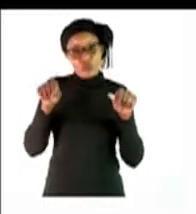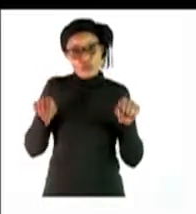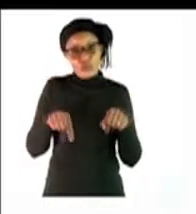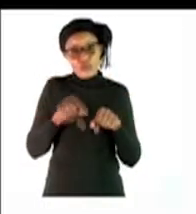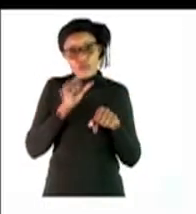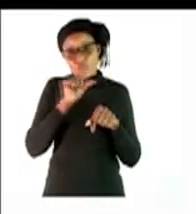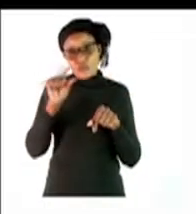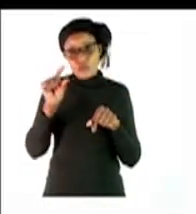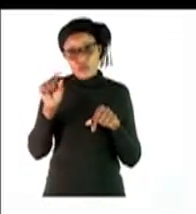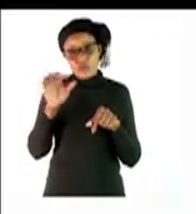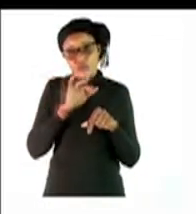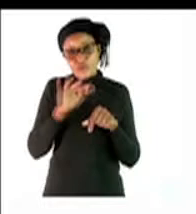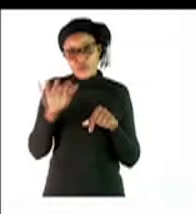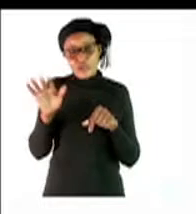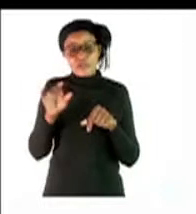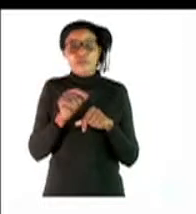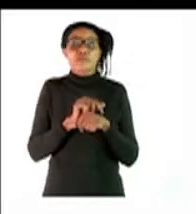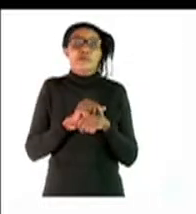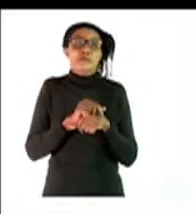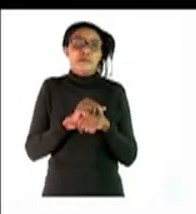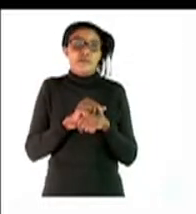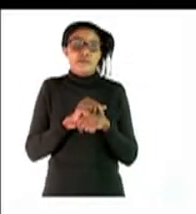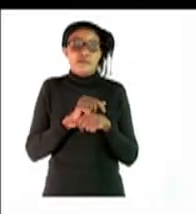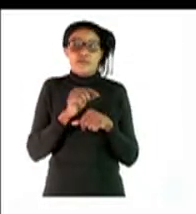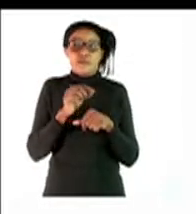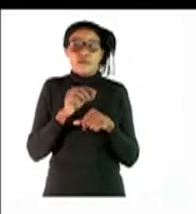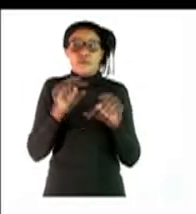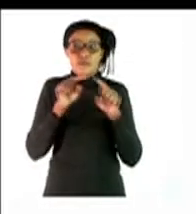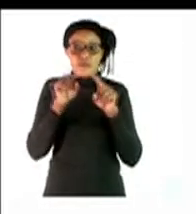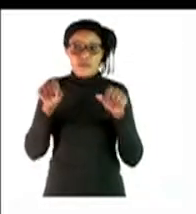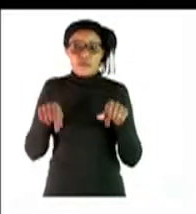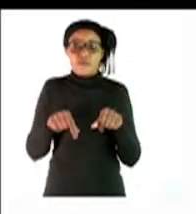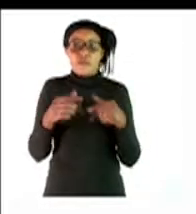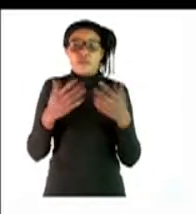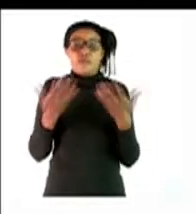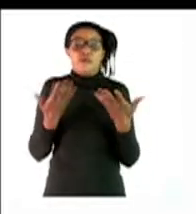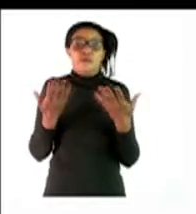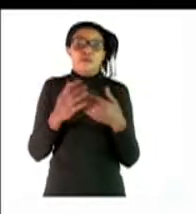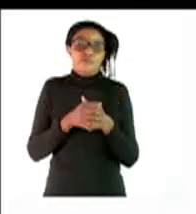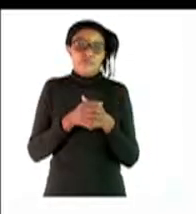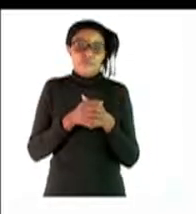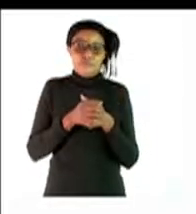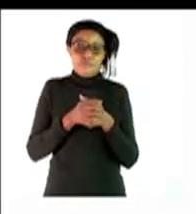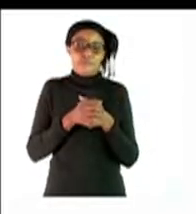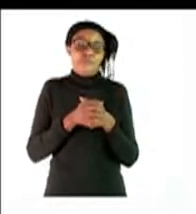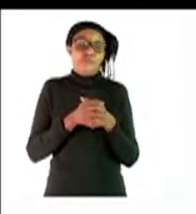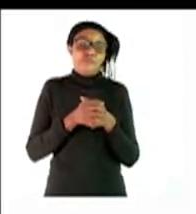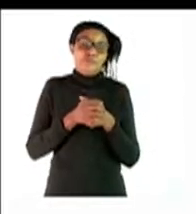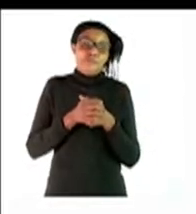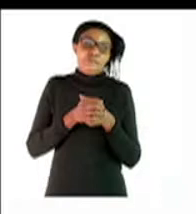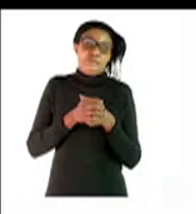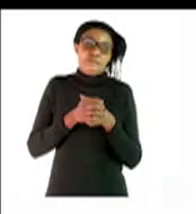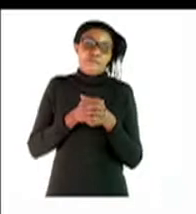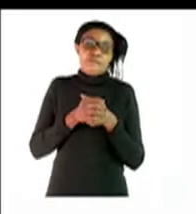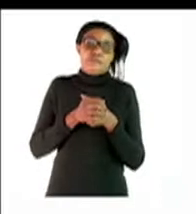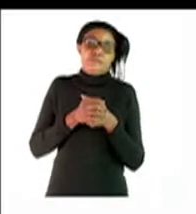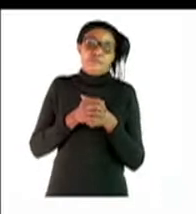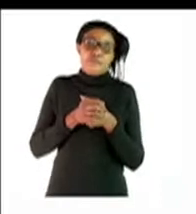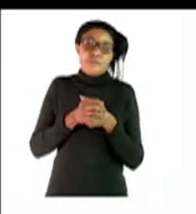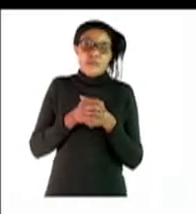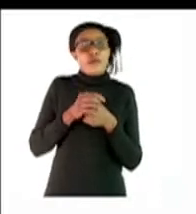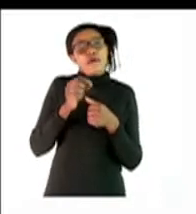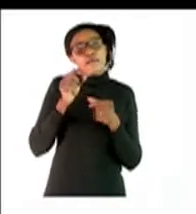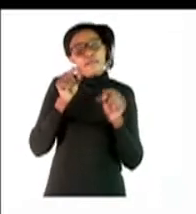words where the block is situated or the empty block is situated. Fill in the word in